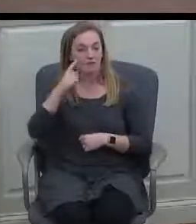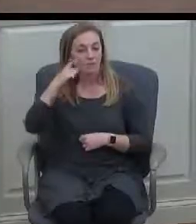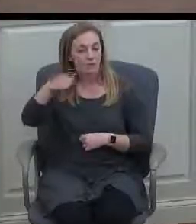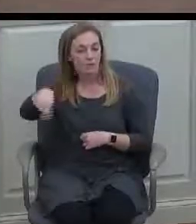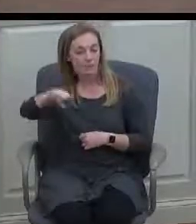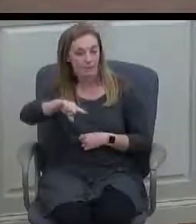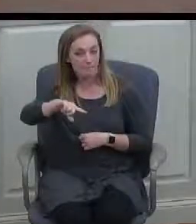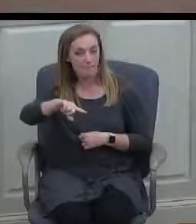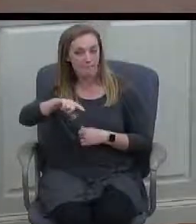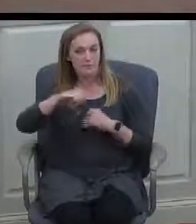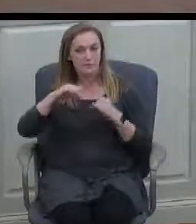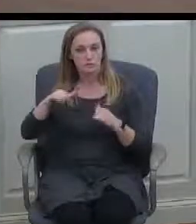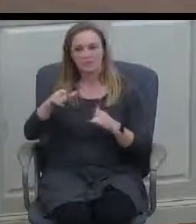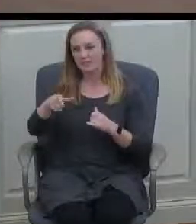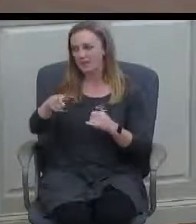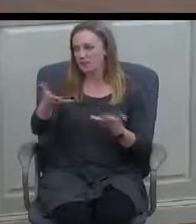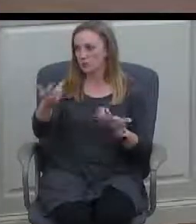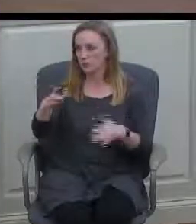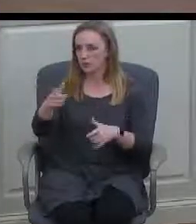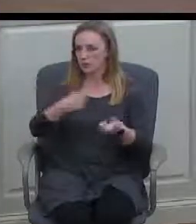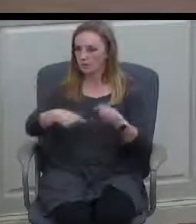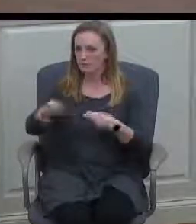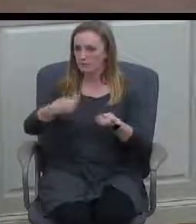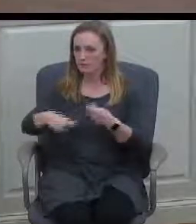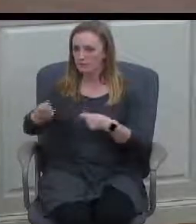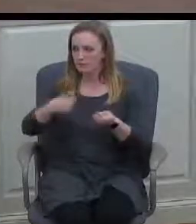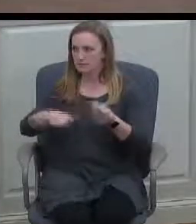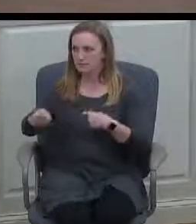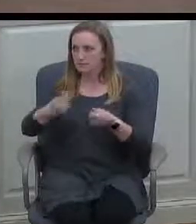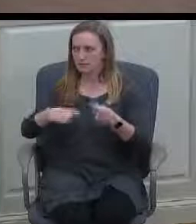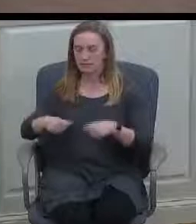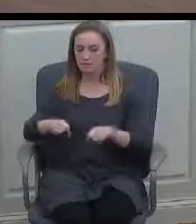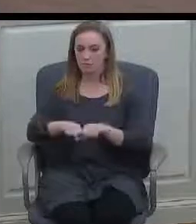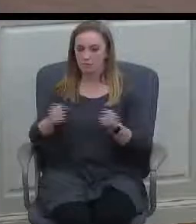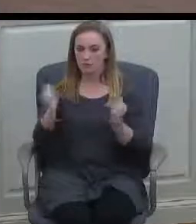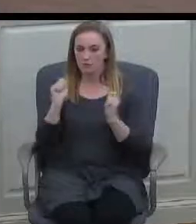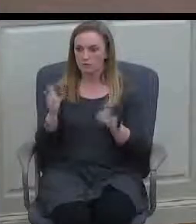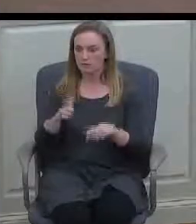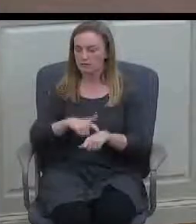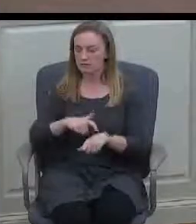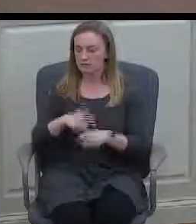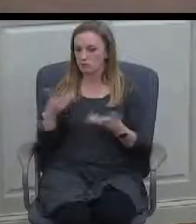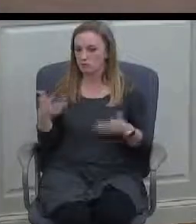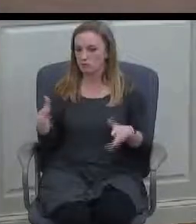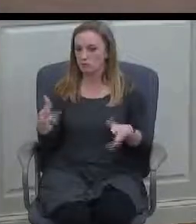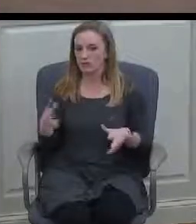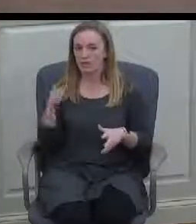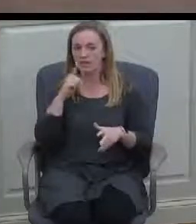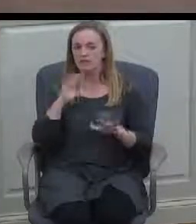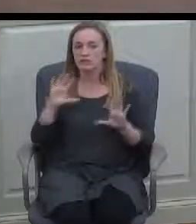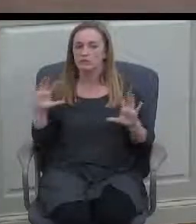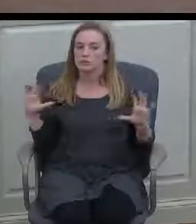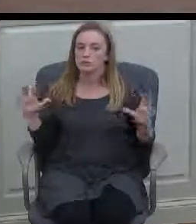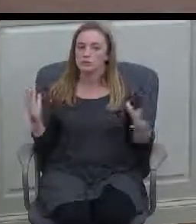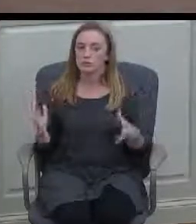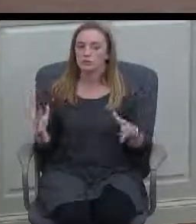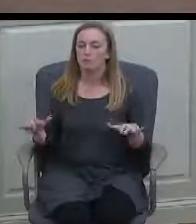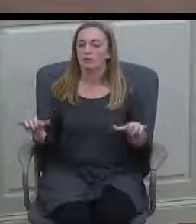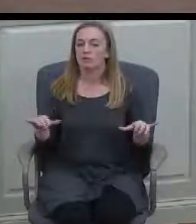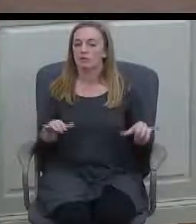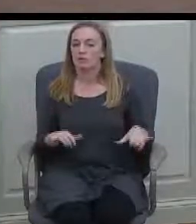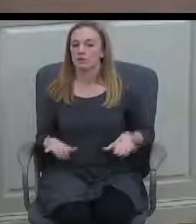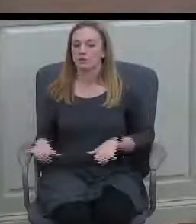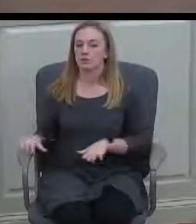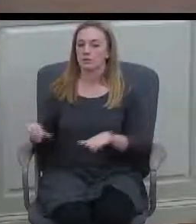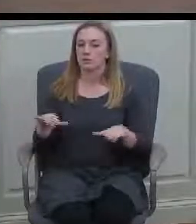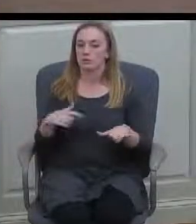for us. They don't want to be replacing broken containers all the time either. So I think there's just kind of a group. I've had some discussions with them